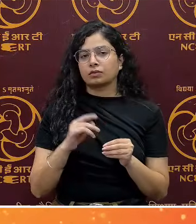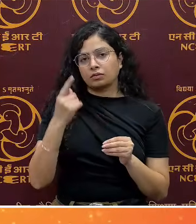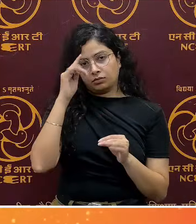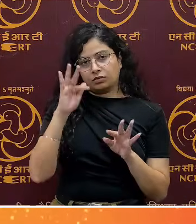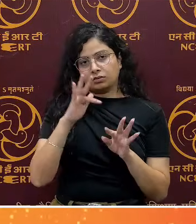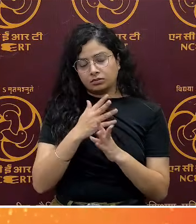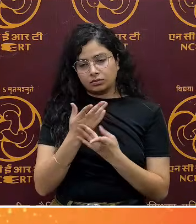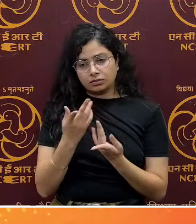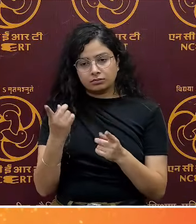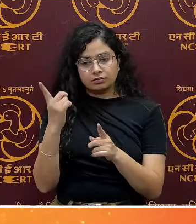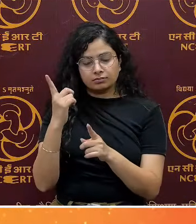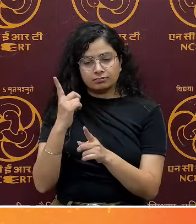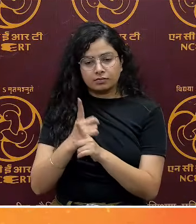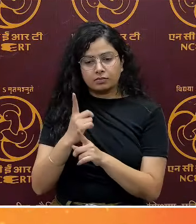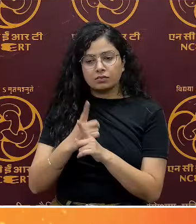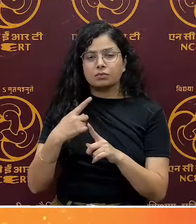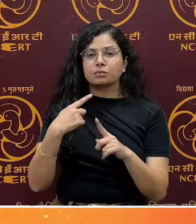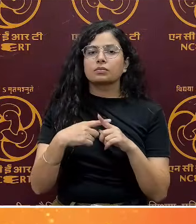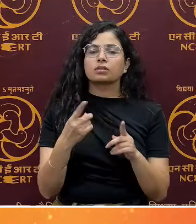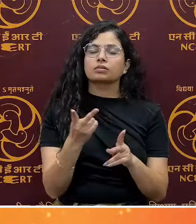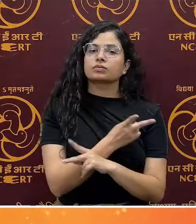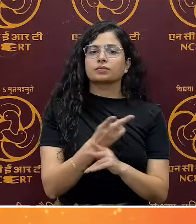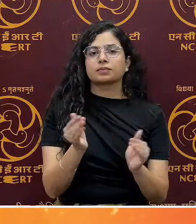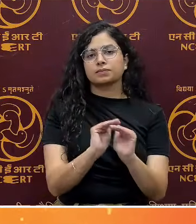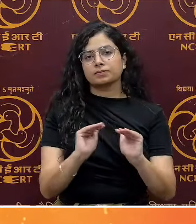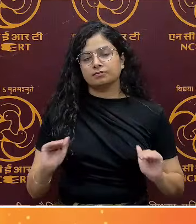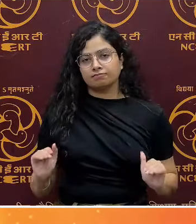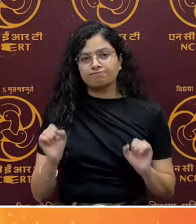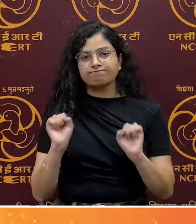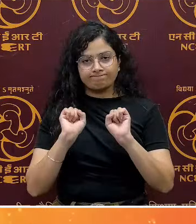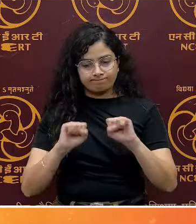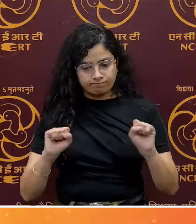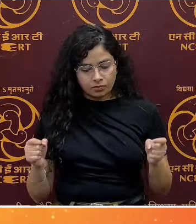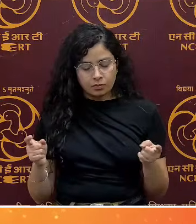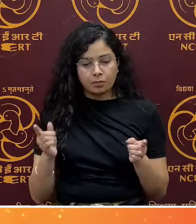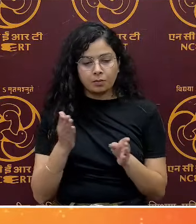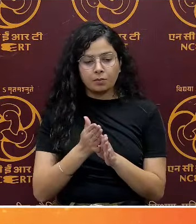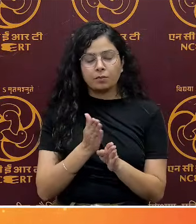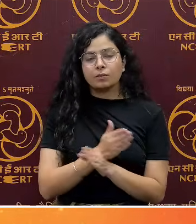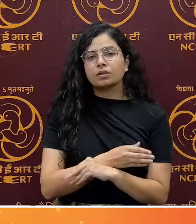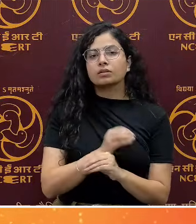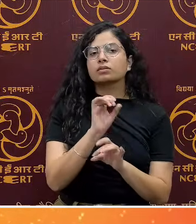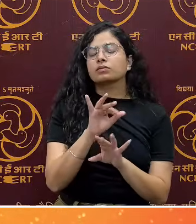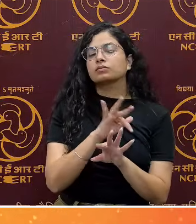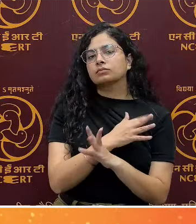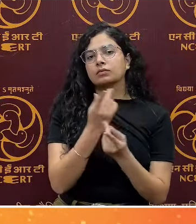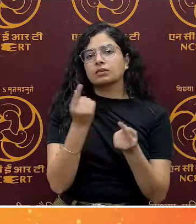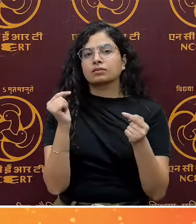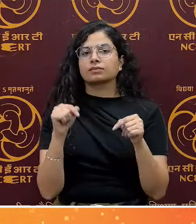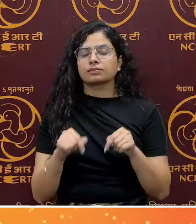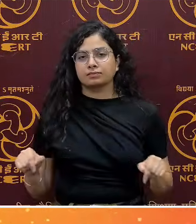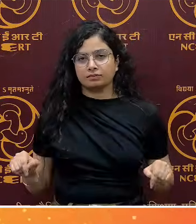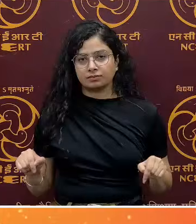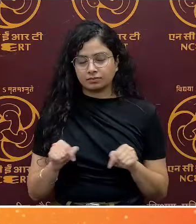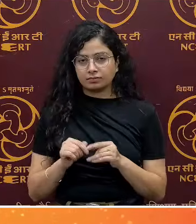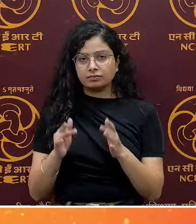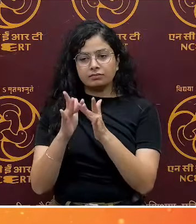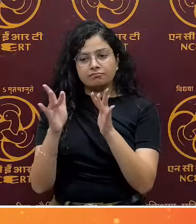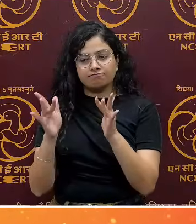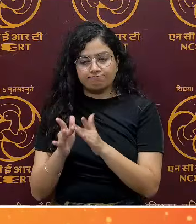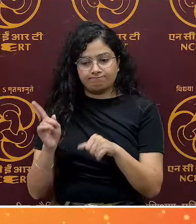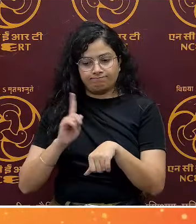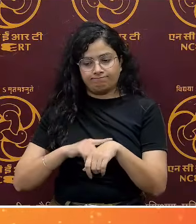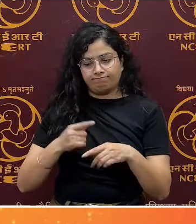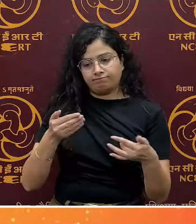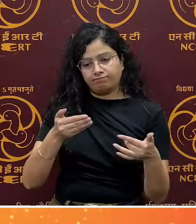learning of teachers as well as students. Of course, sir. And I also mentioned it very earlier, like today we are living in a digital era. Yes,